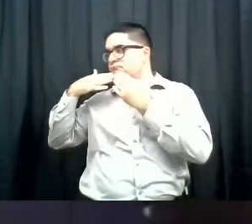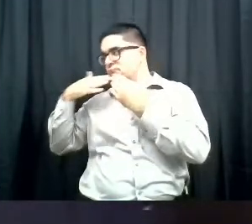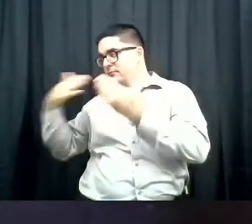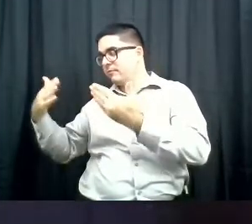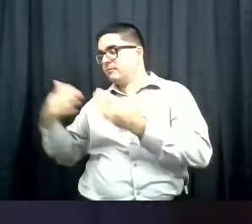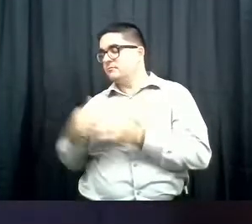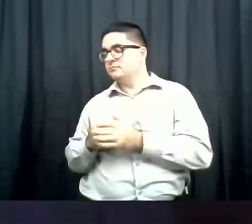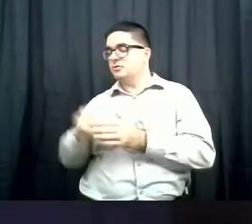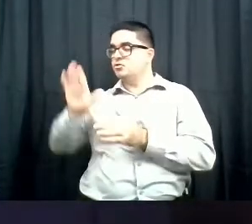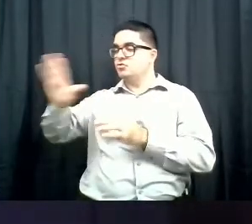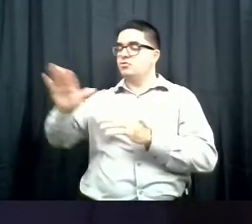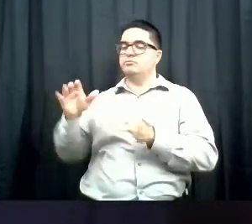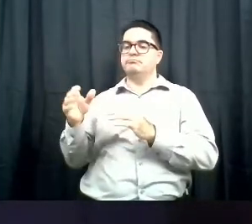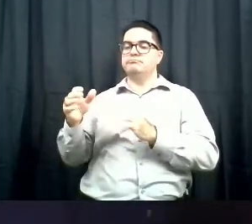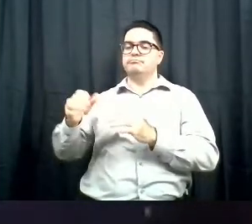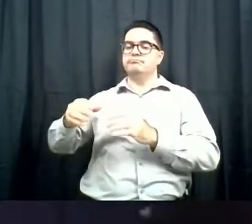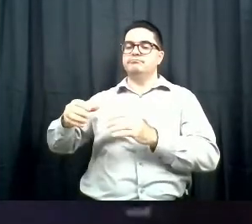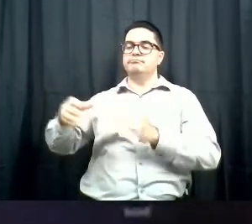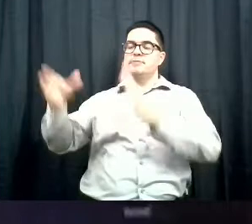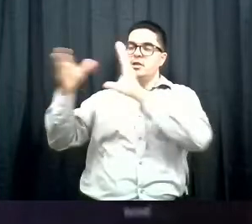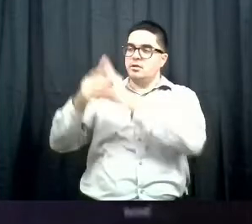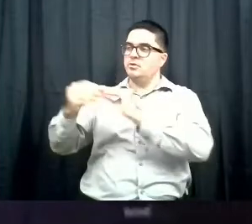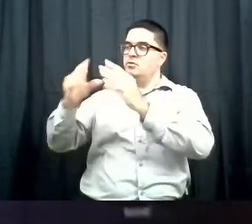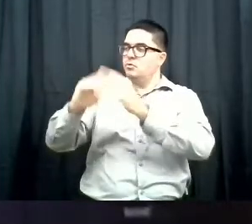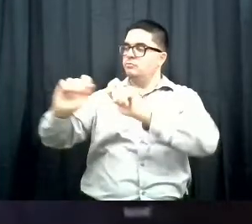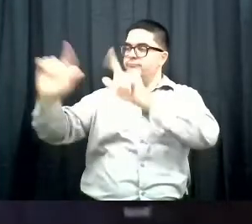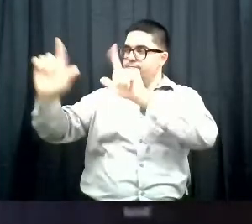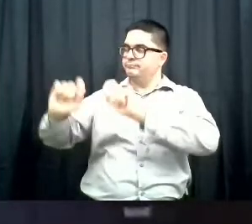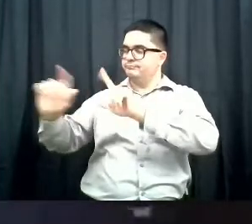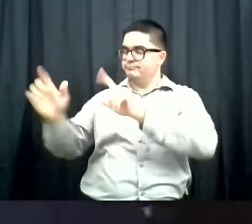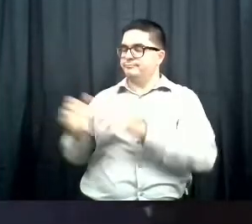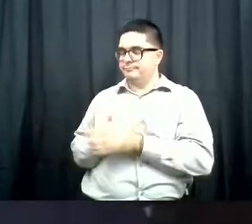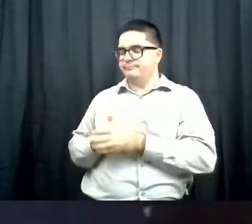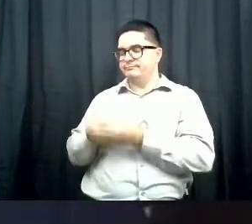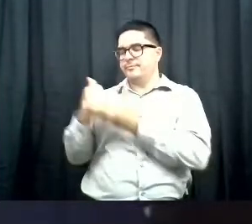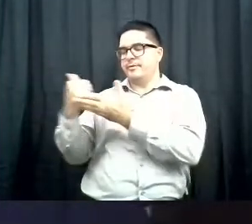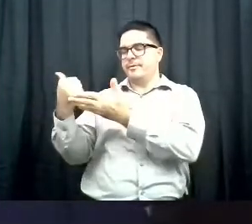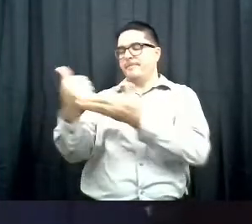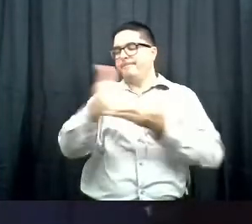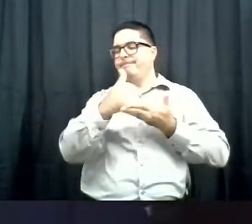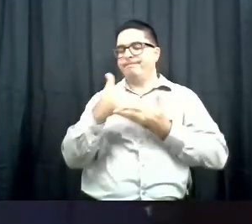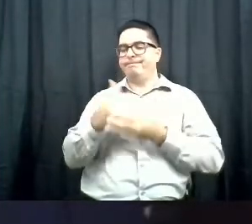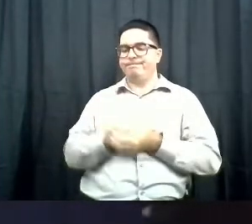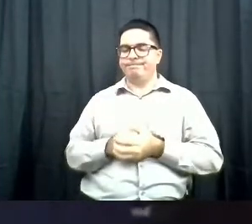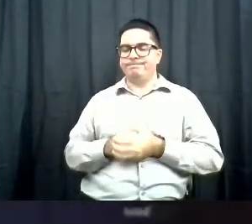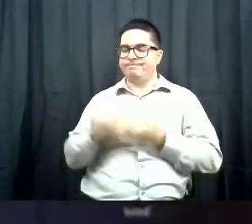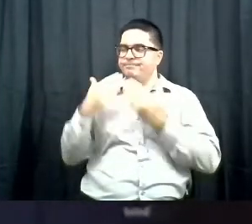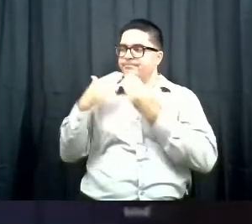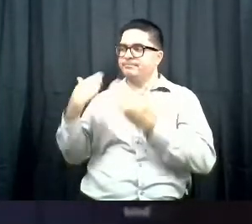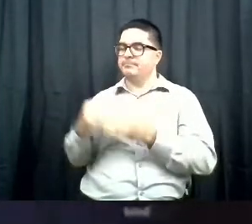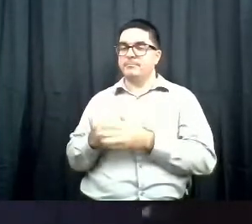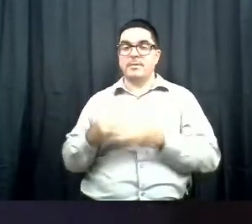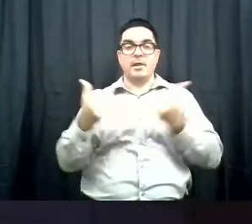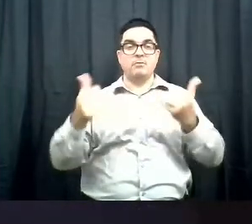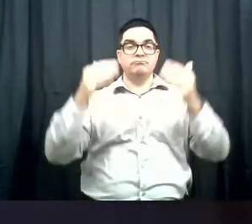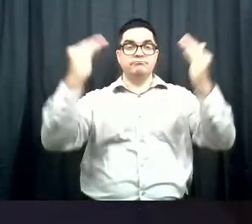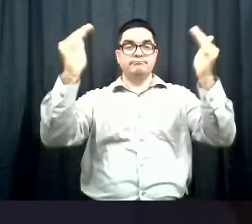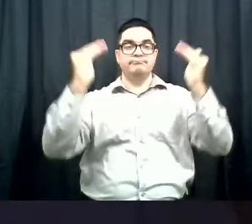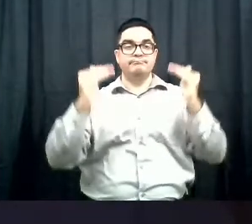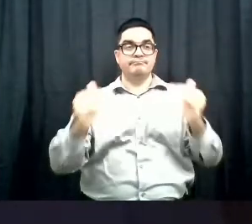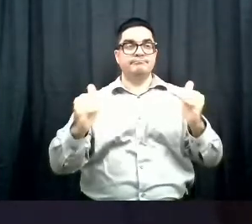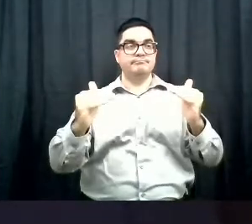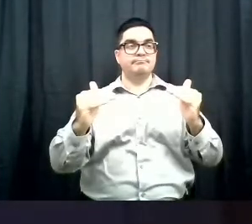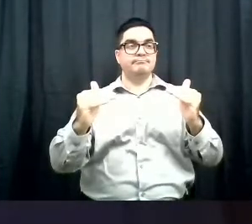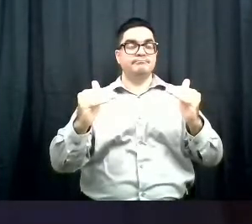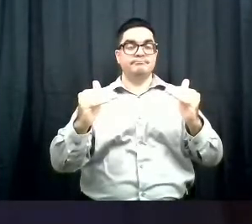very helpful. Why don't we move on to our next agenda item, which is